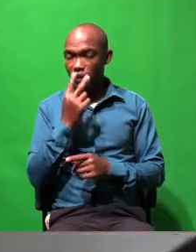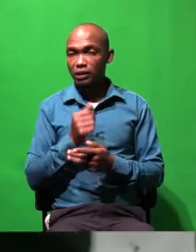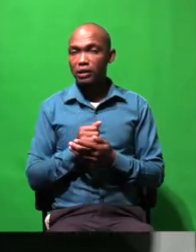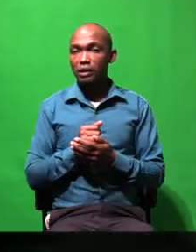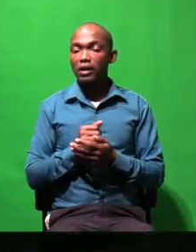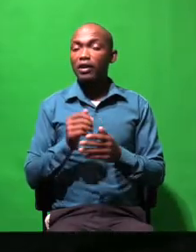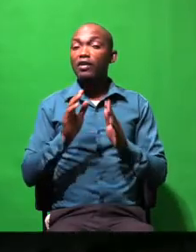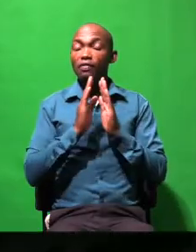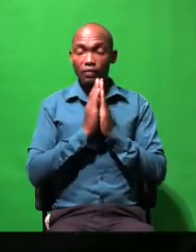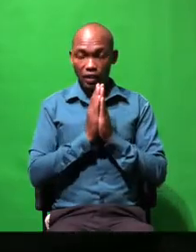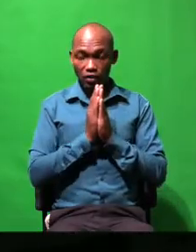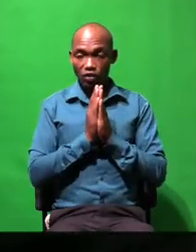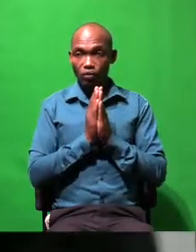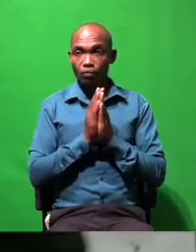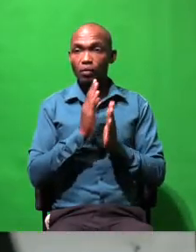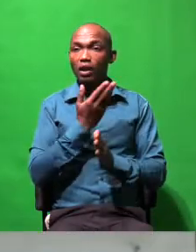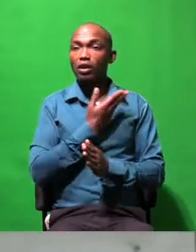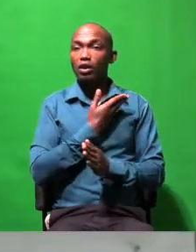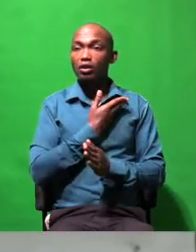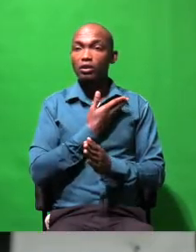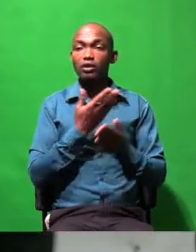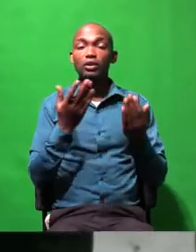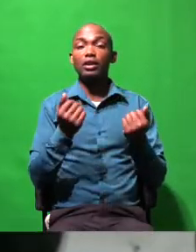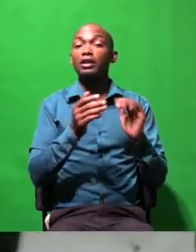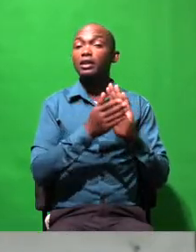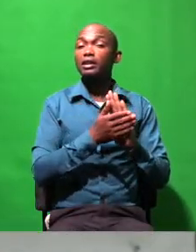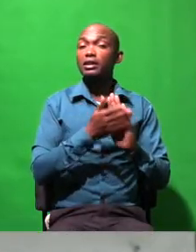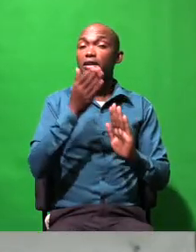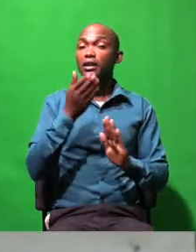Thank you a lot. So, let us start with the